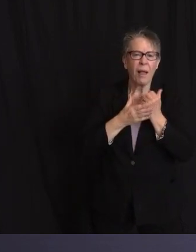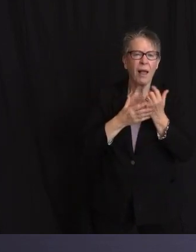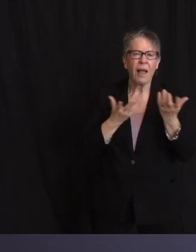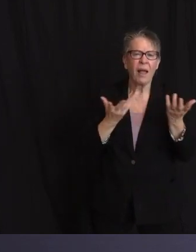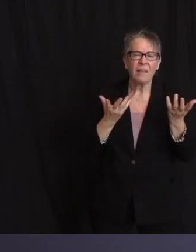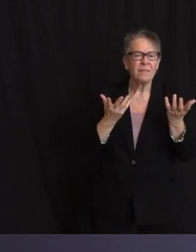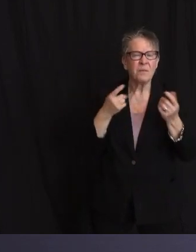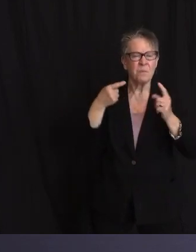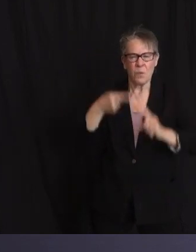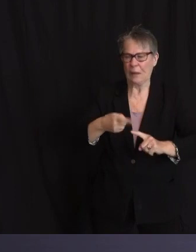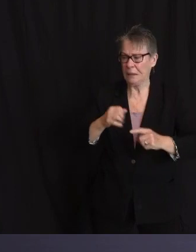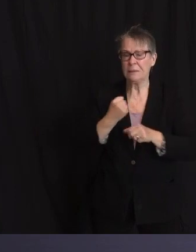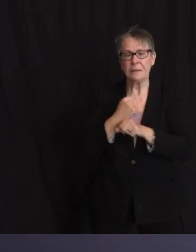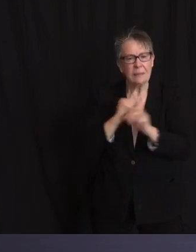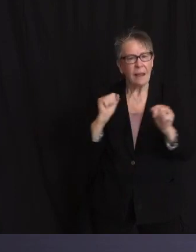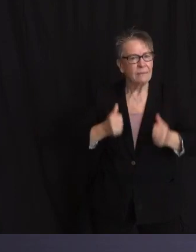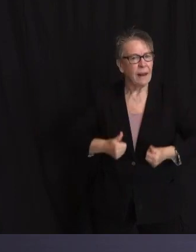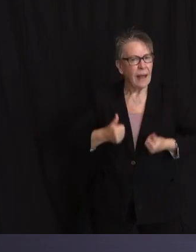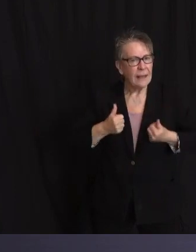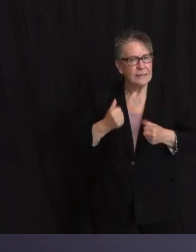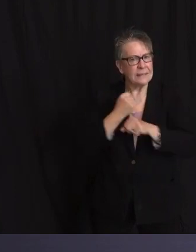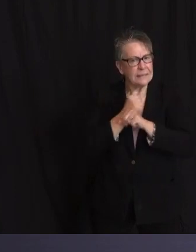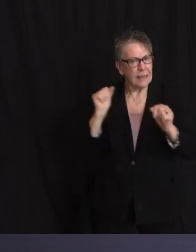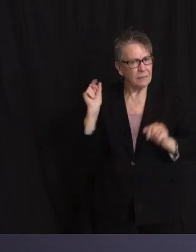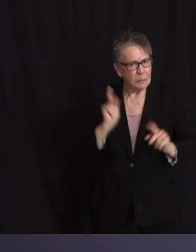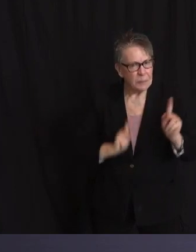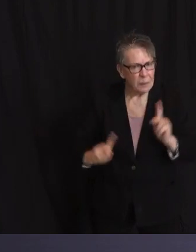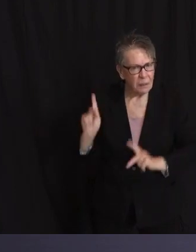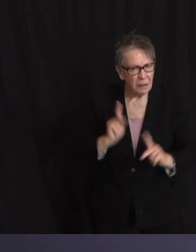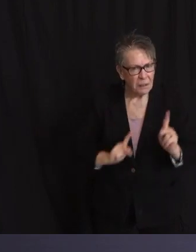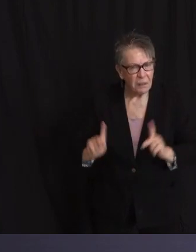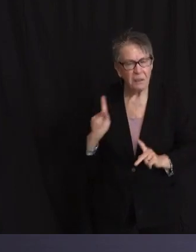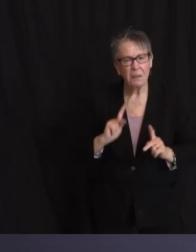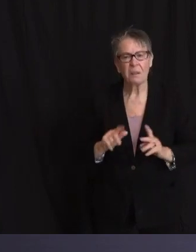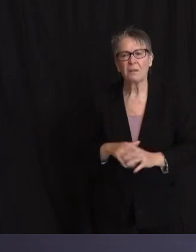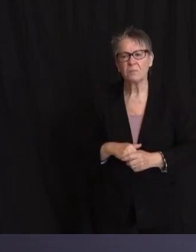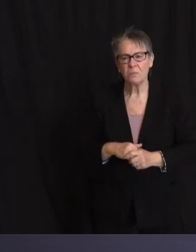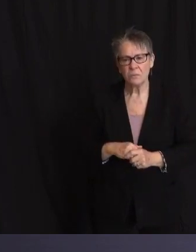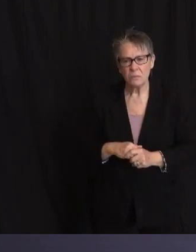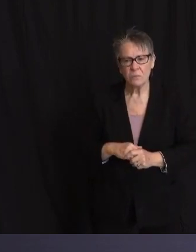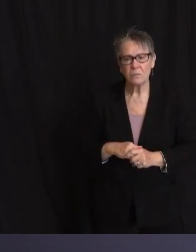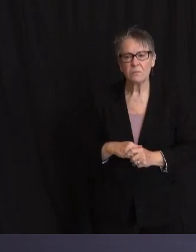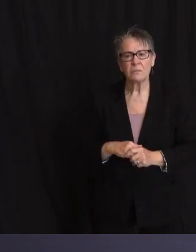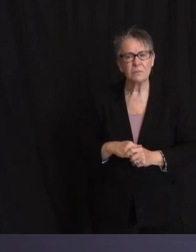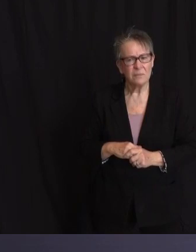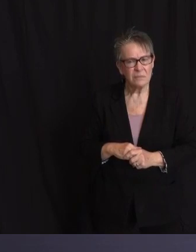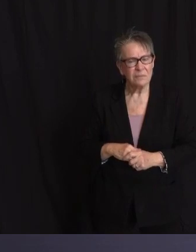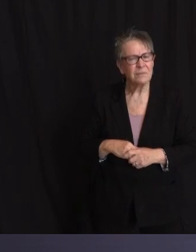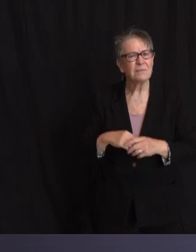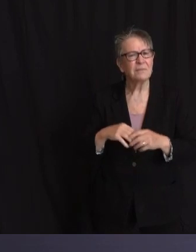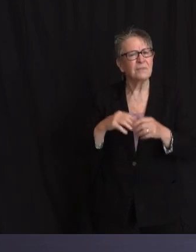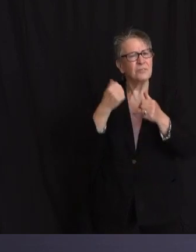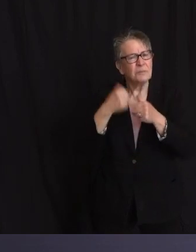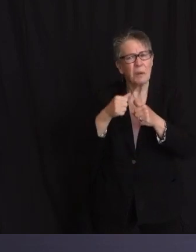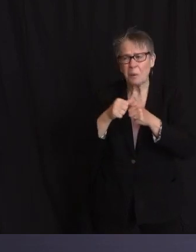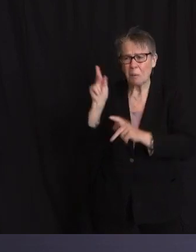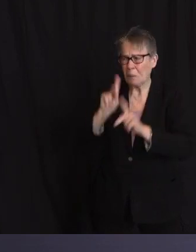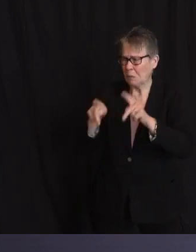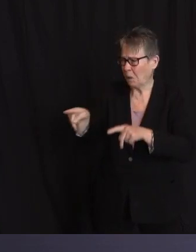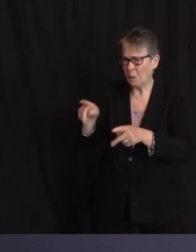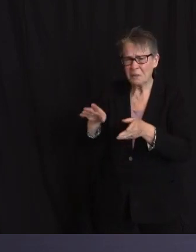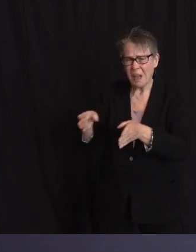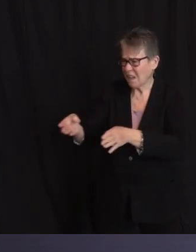keep that number, each one of these, never a number, by the way, an individual precious life, to keep that as low as possible. Judy, anything you